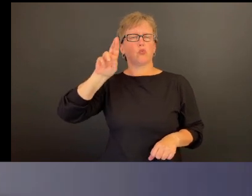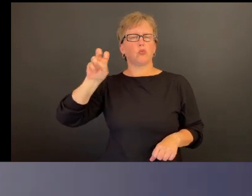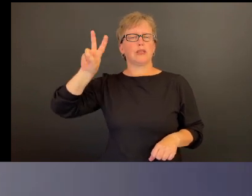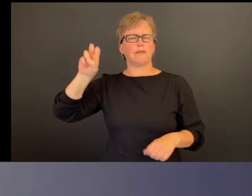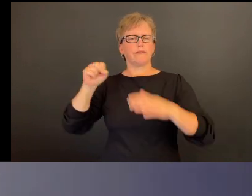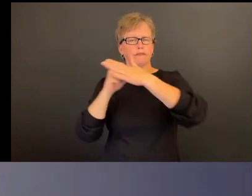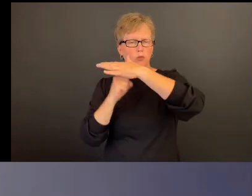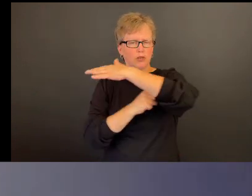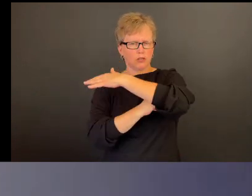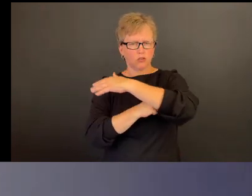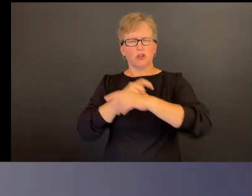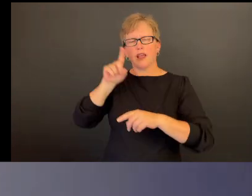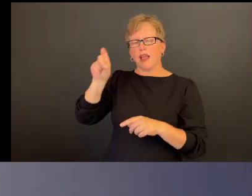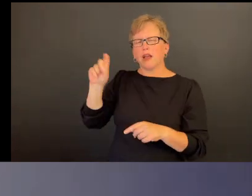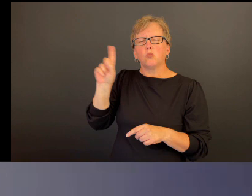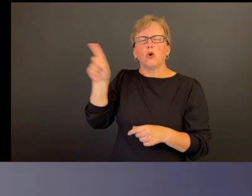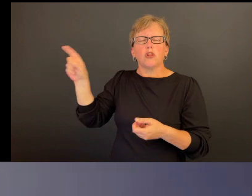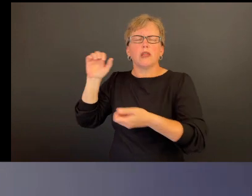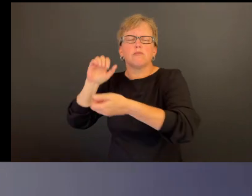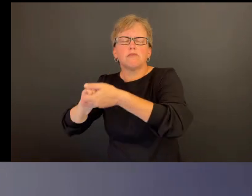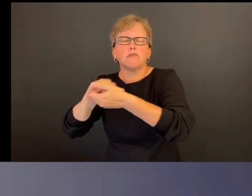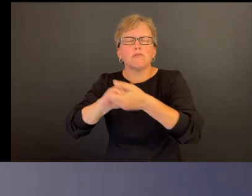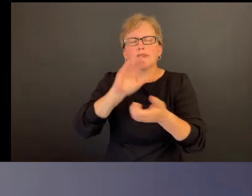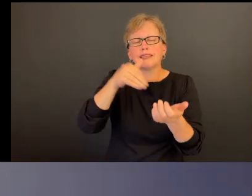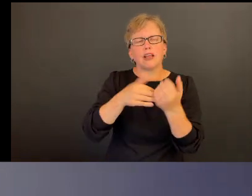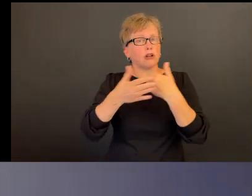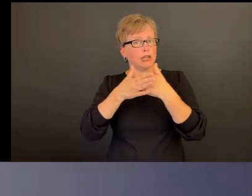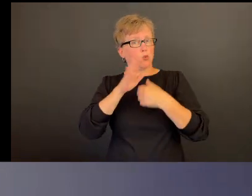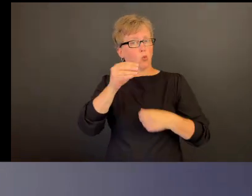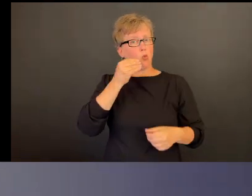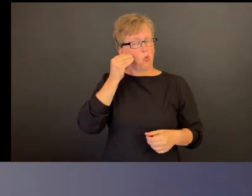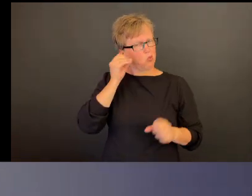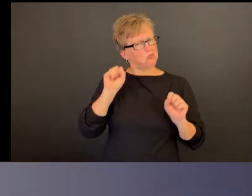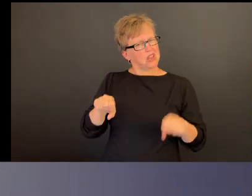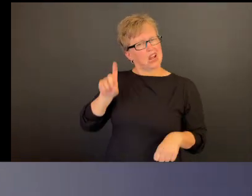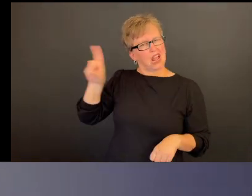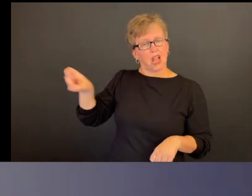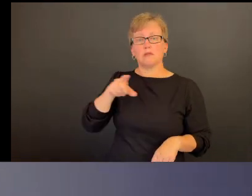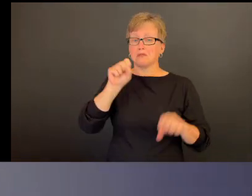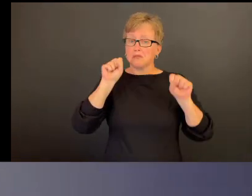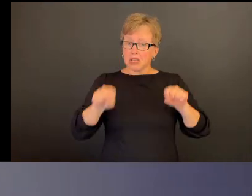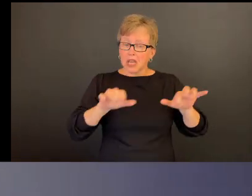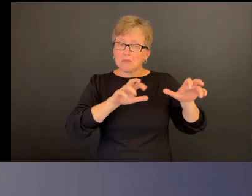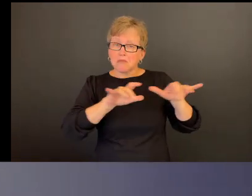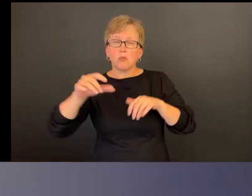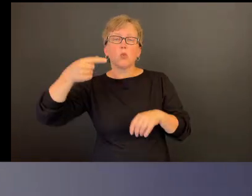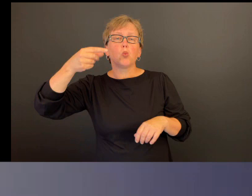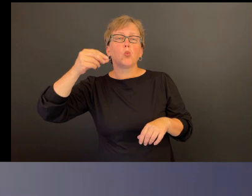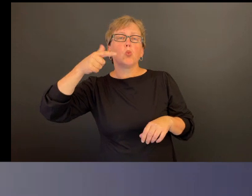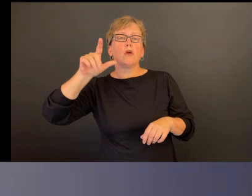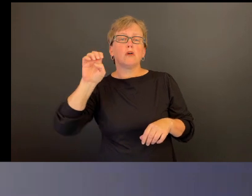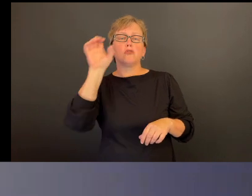also call the Christopher and Dana Reeve Paralysis Foundation and ask for locations near where you live. You can